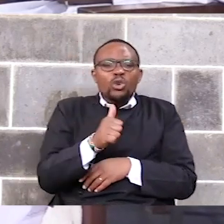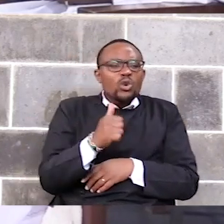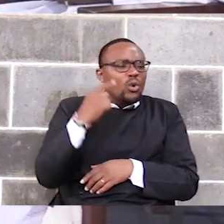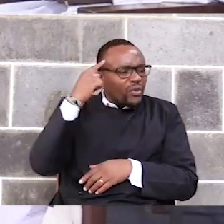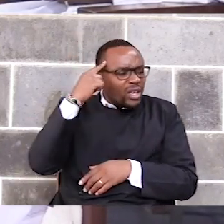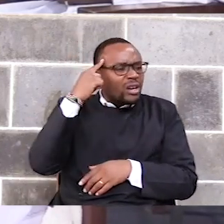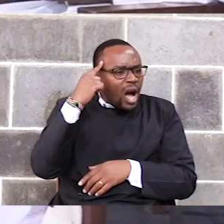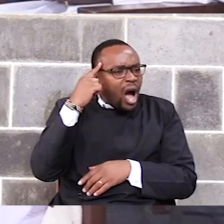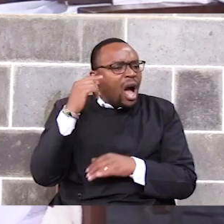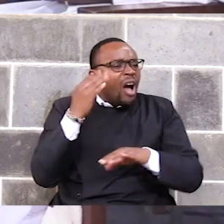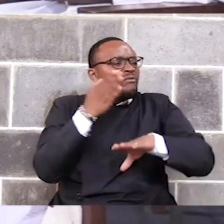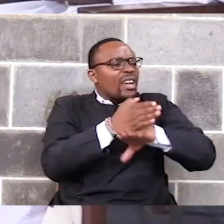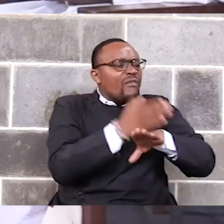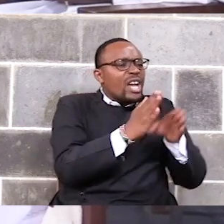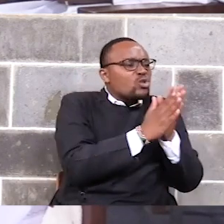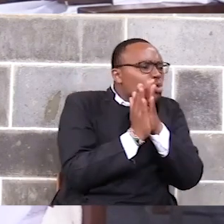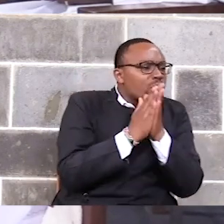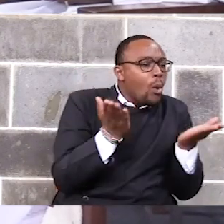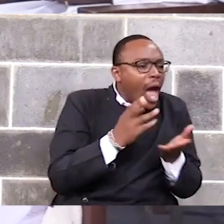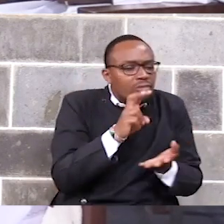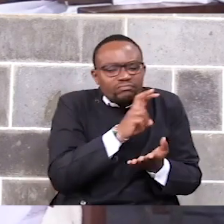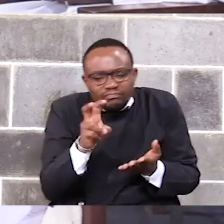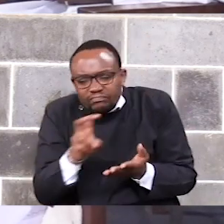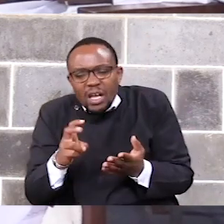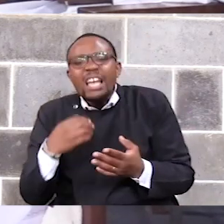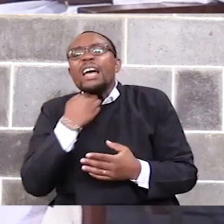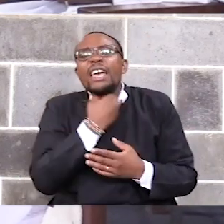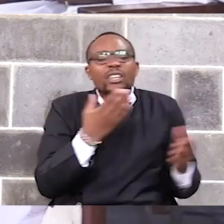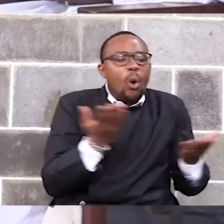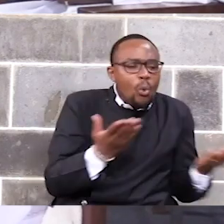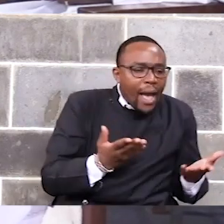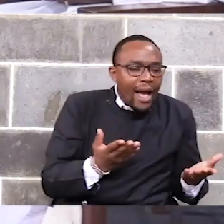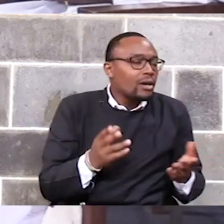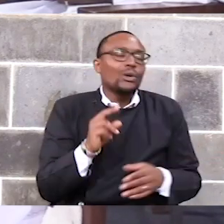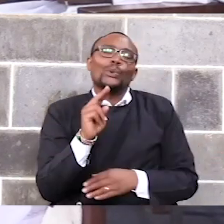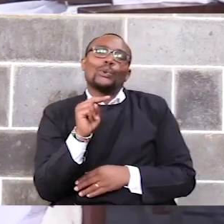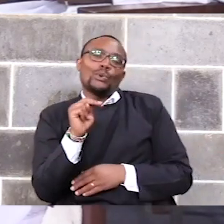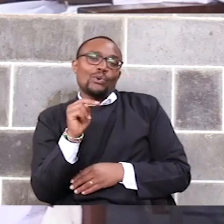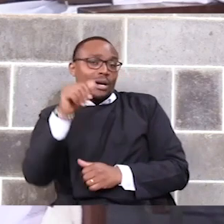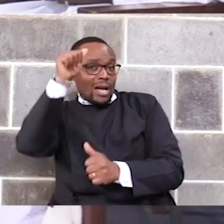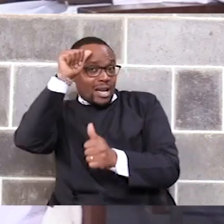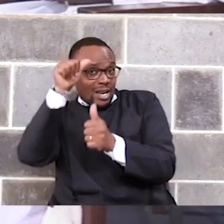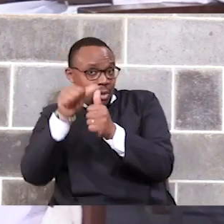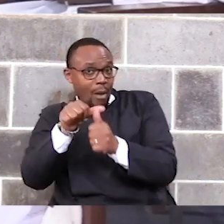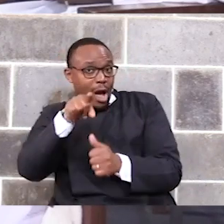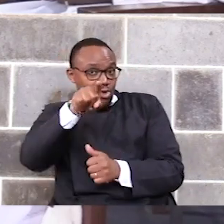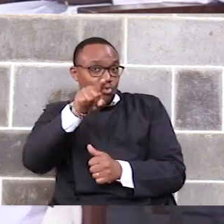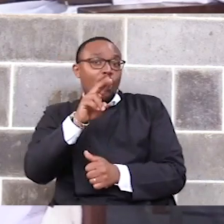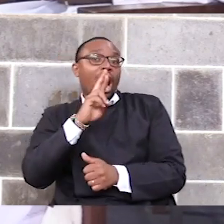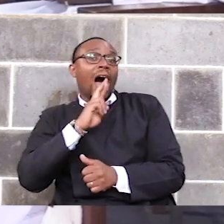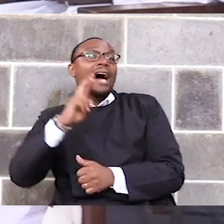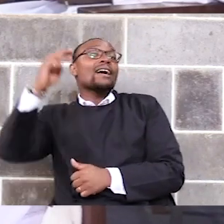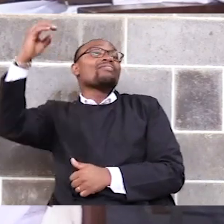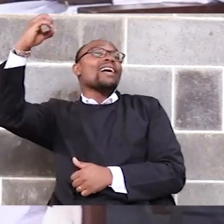searching for new conspiracies that only promote hate and scorn among men. But remember that you are the light. Do